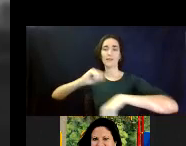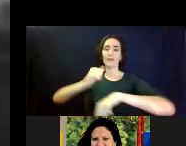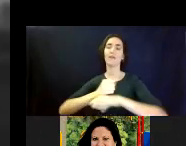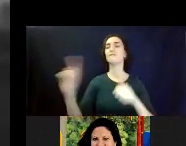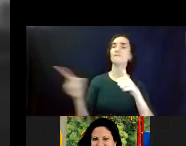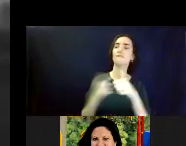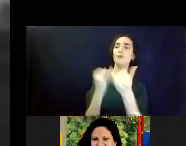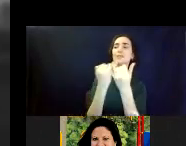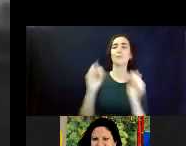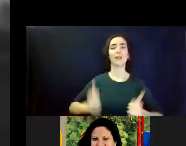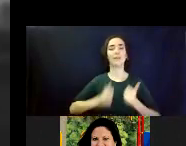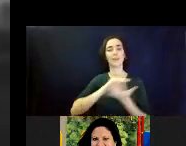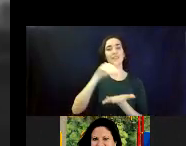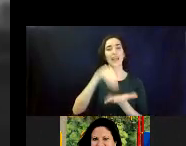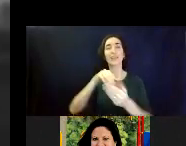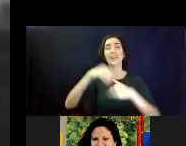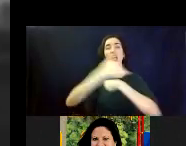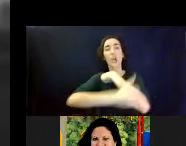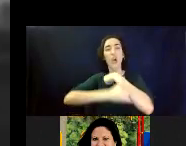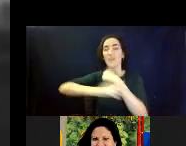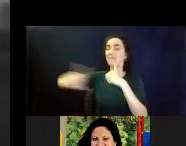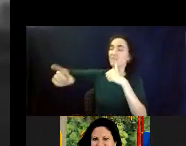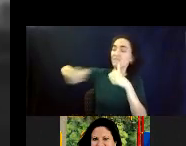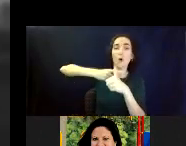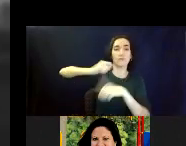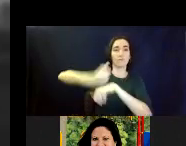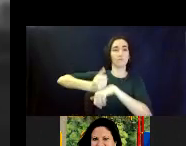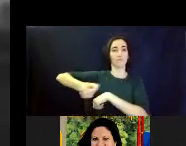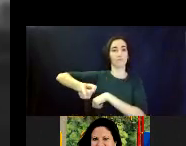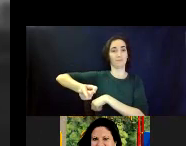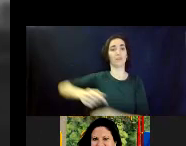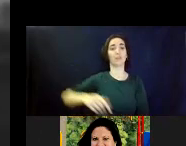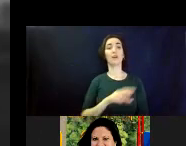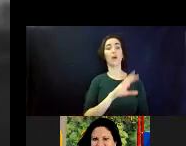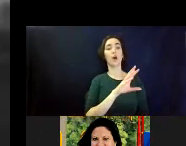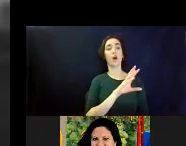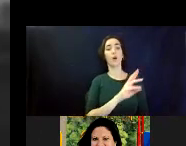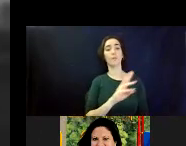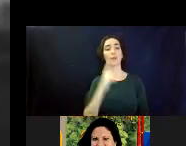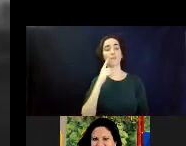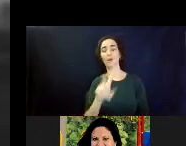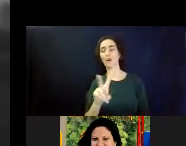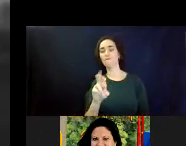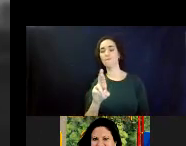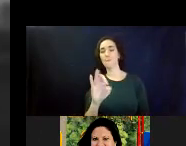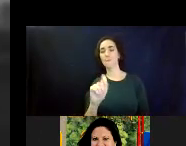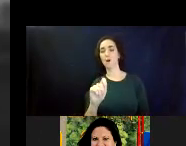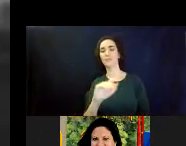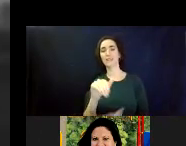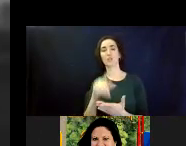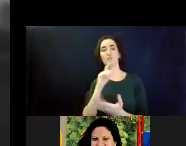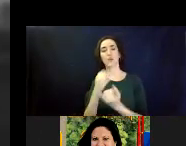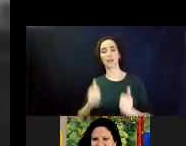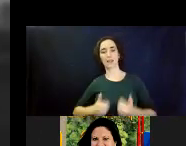independent living center in the country. The website for the Vermont Center for Independent Living says,